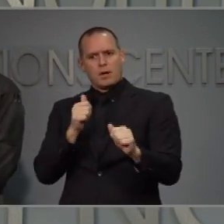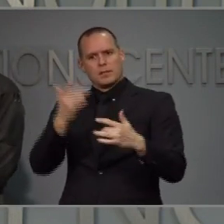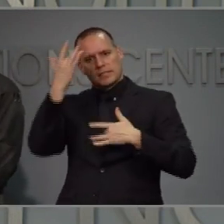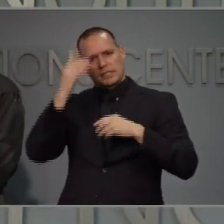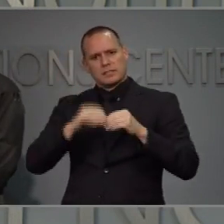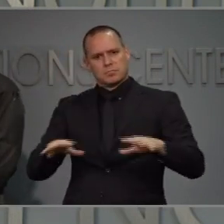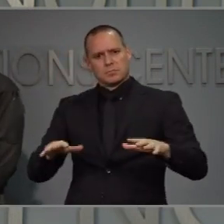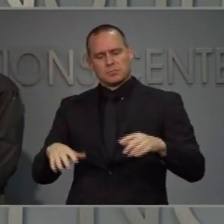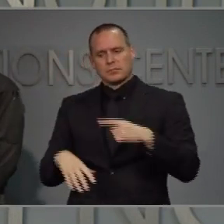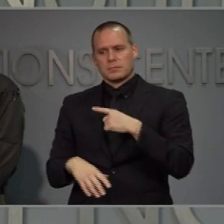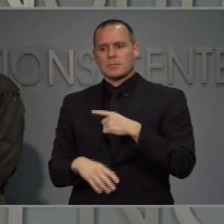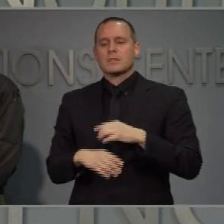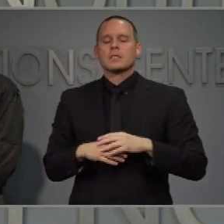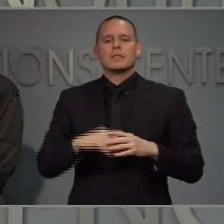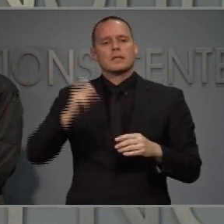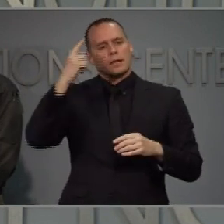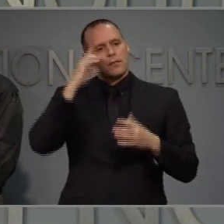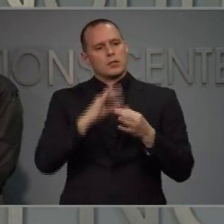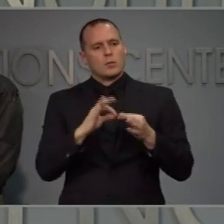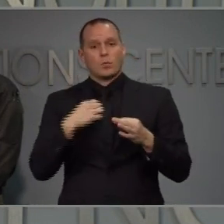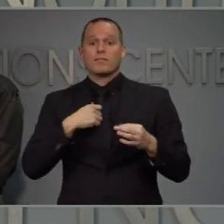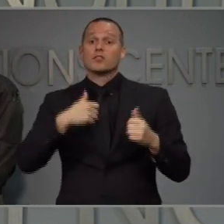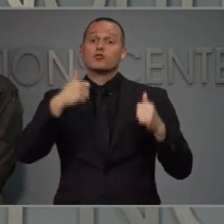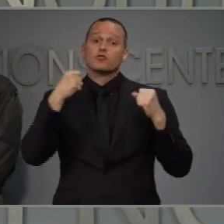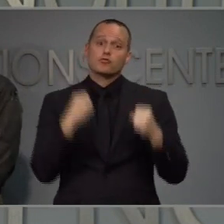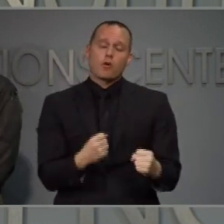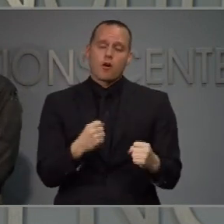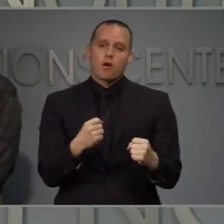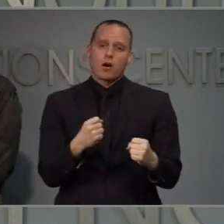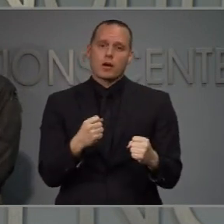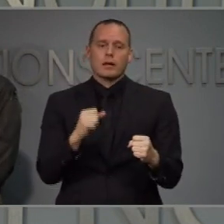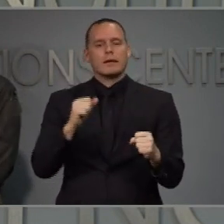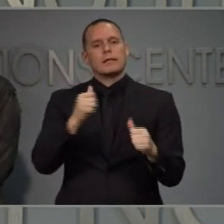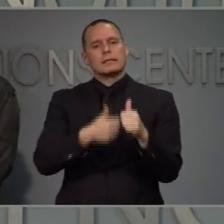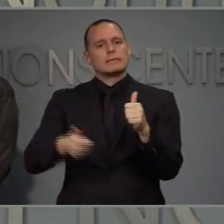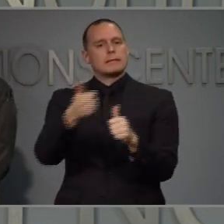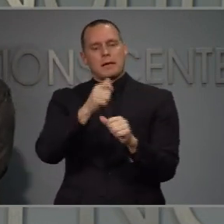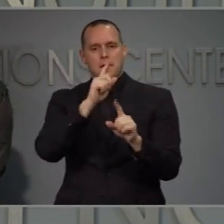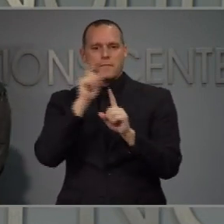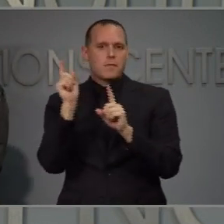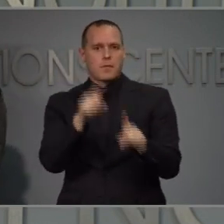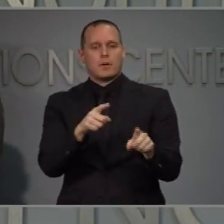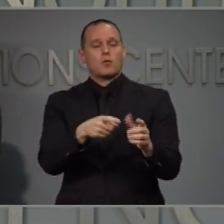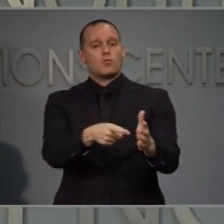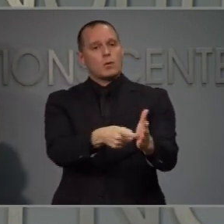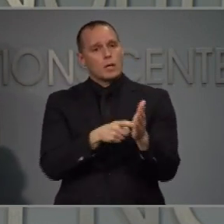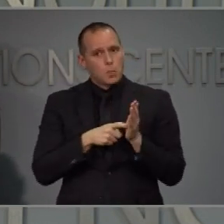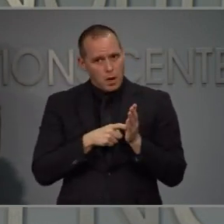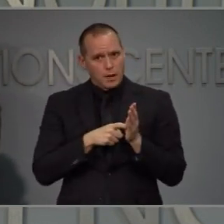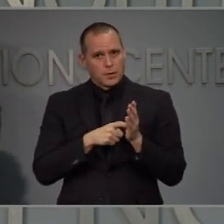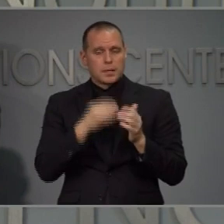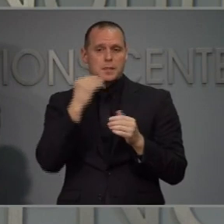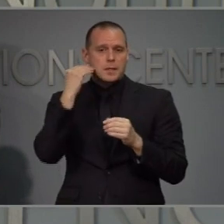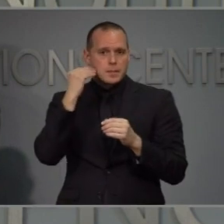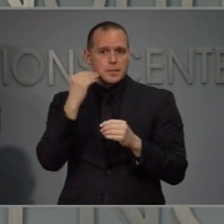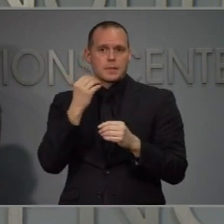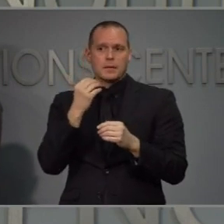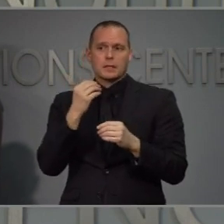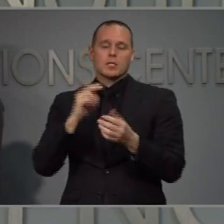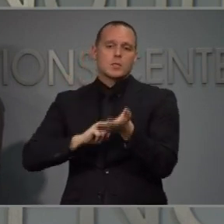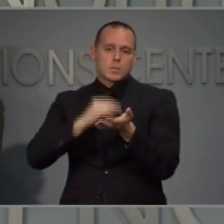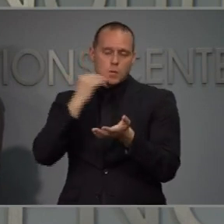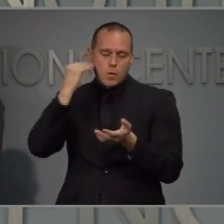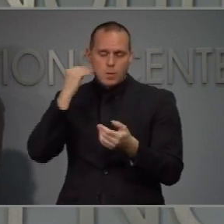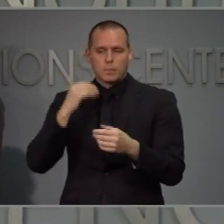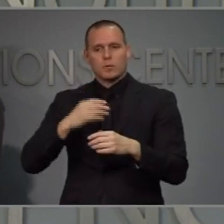put forth a strong executive order requiring rest homes and nursing homes to put